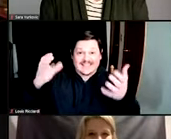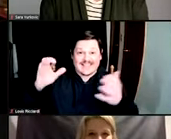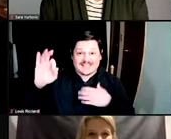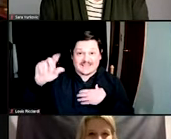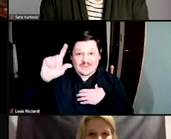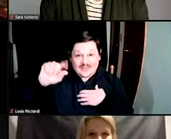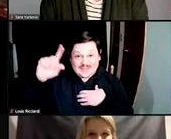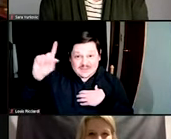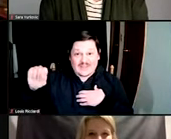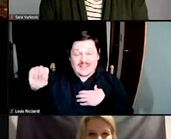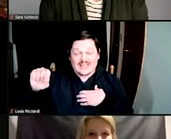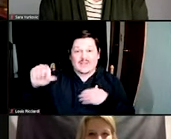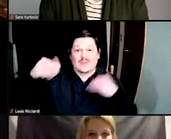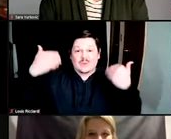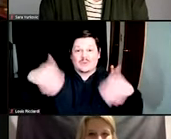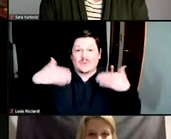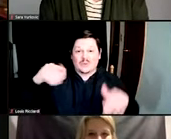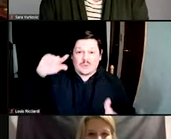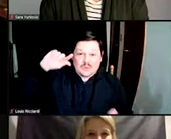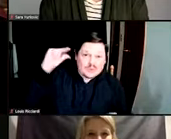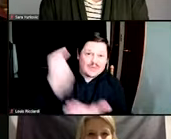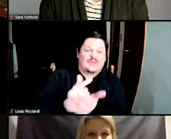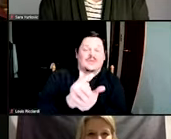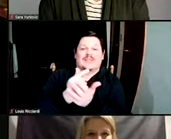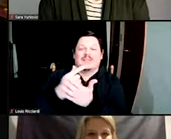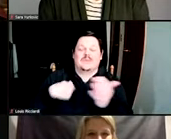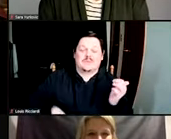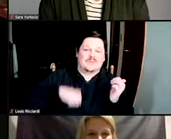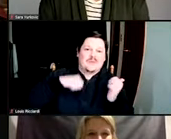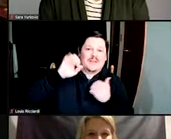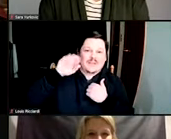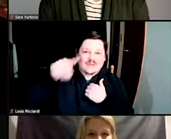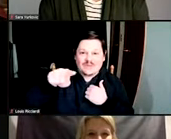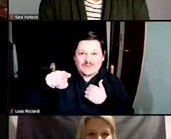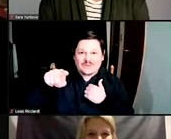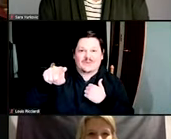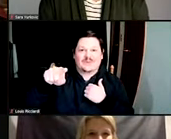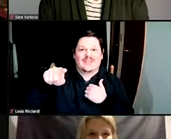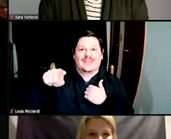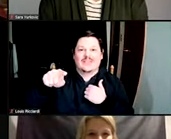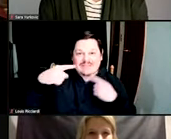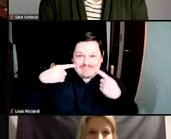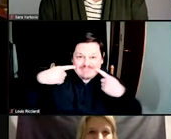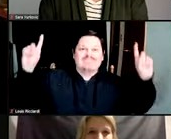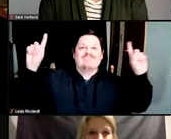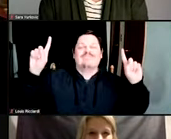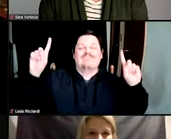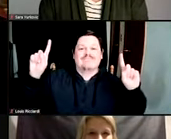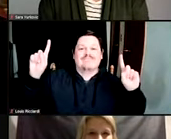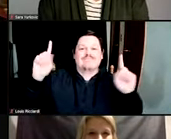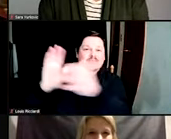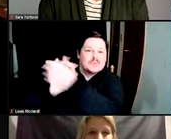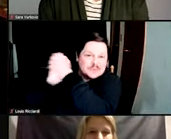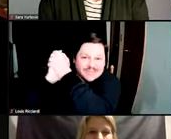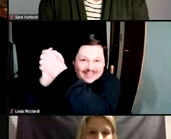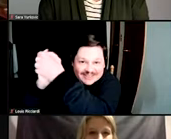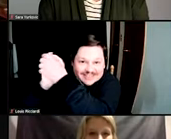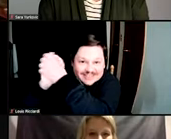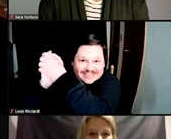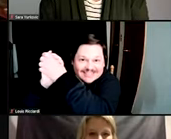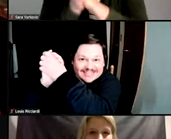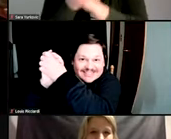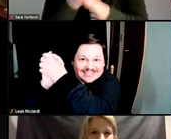Hello to the Columbus State class of 2020. You have graduated and we're so proud of you. You did